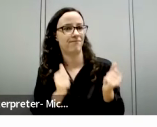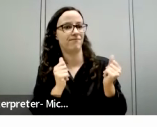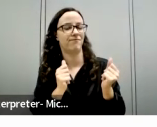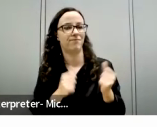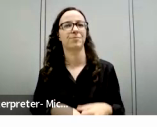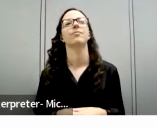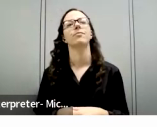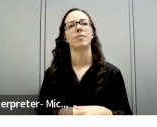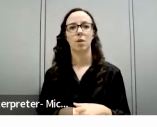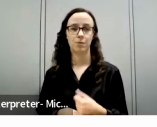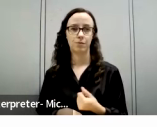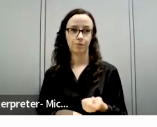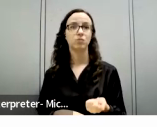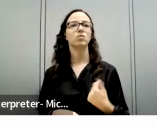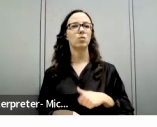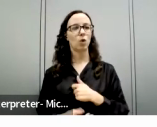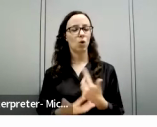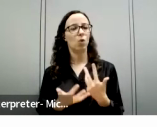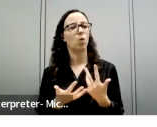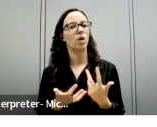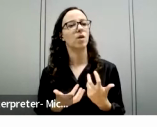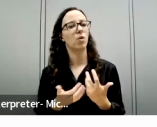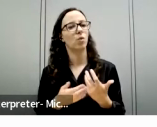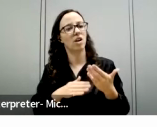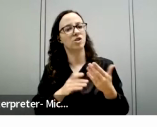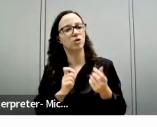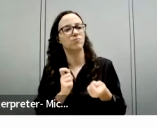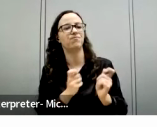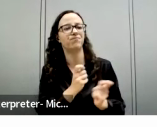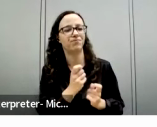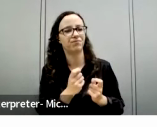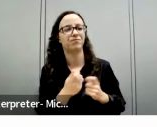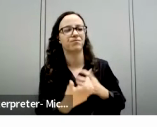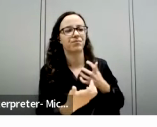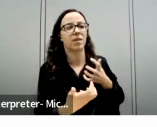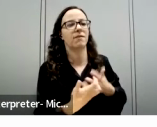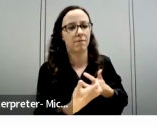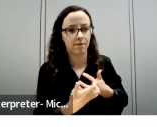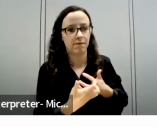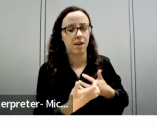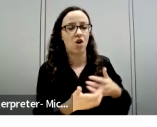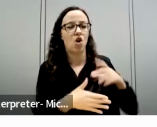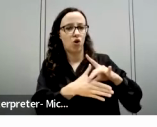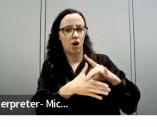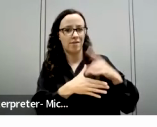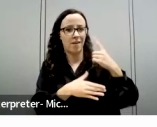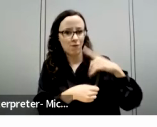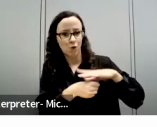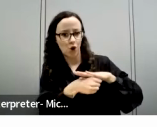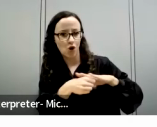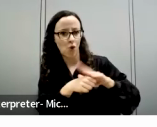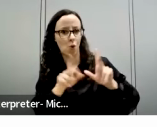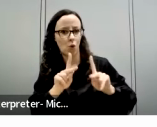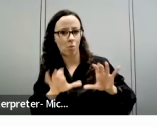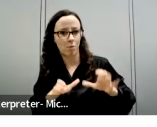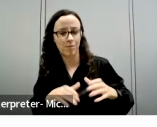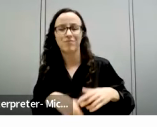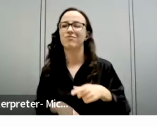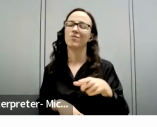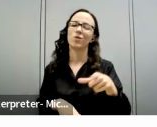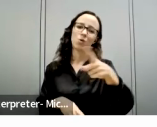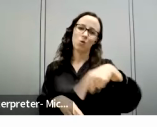is that we should try and tailor and improve the content so it has more of a local feel. So what this means is you know your